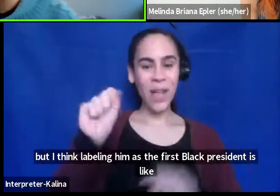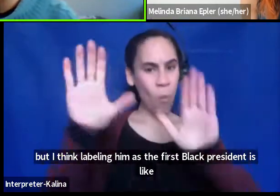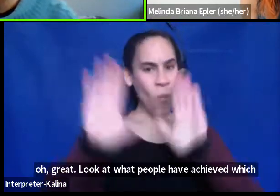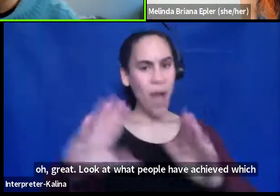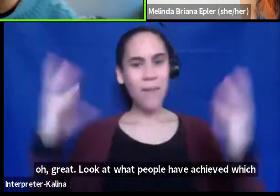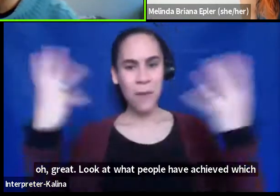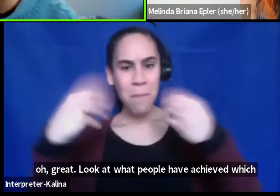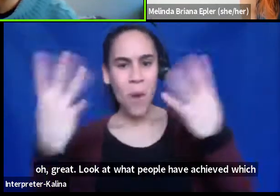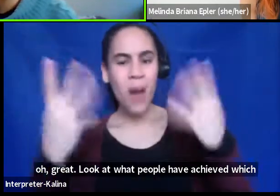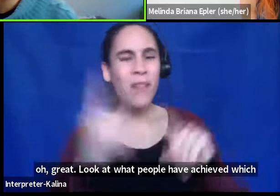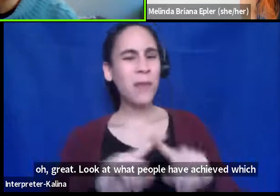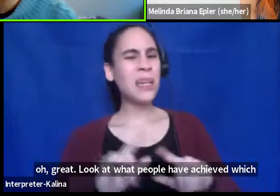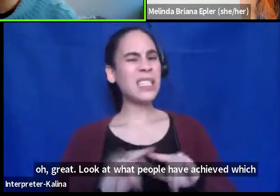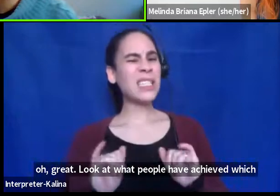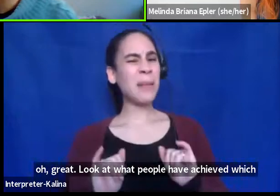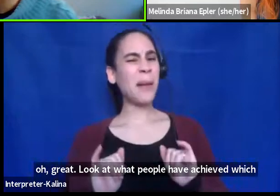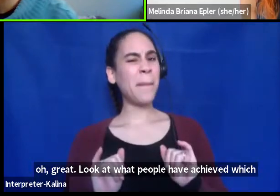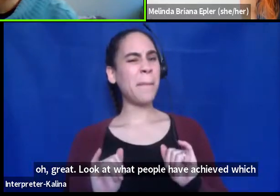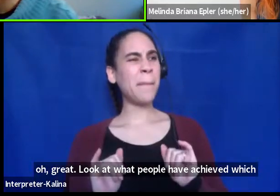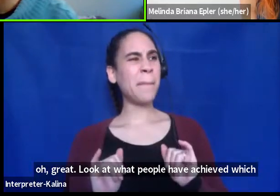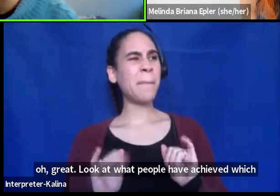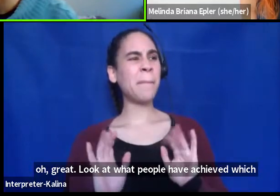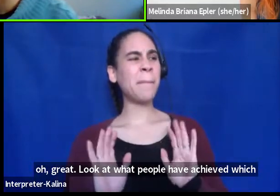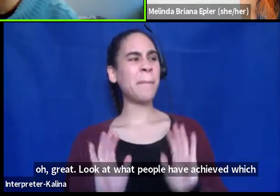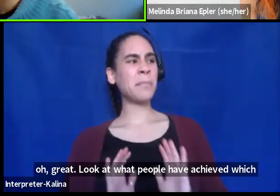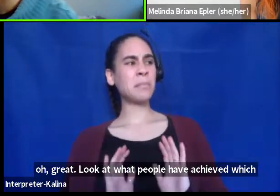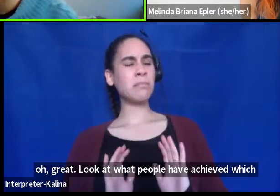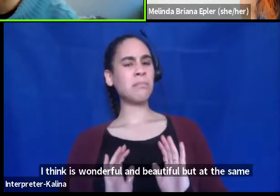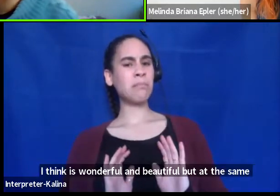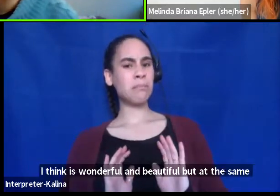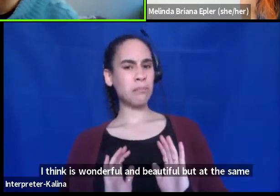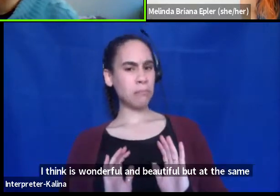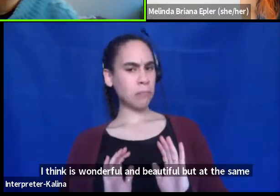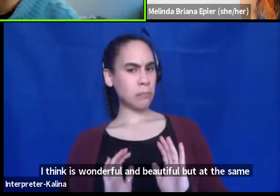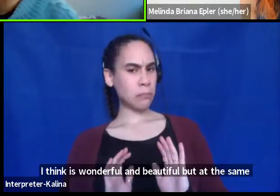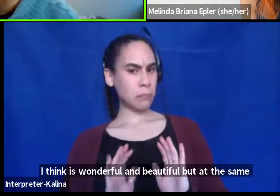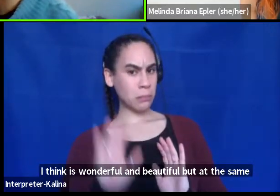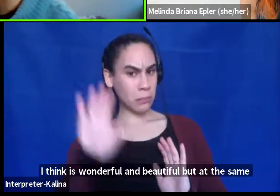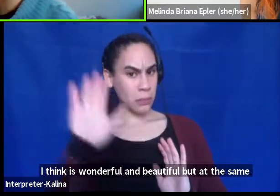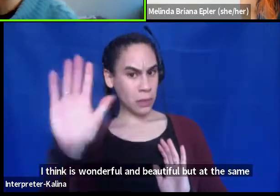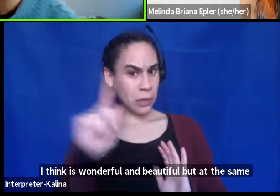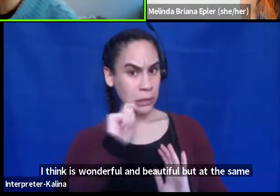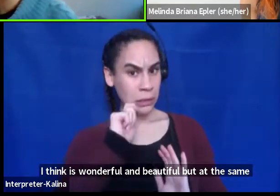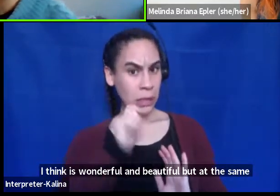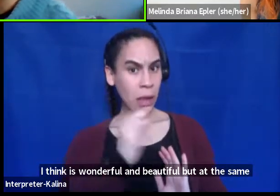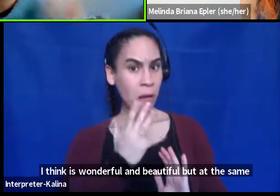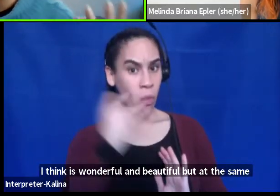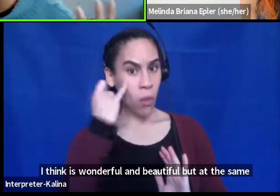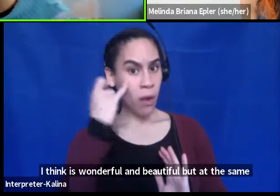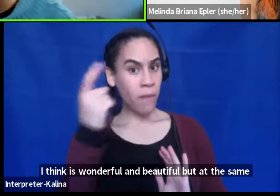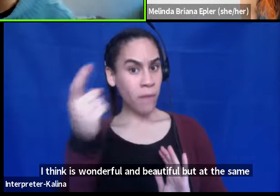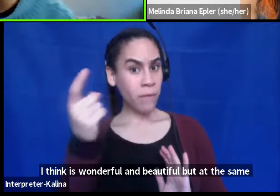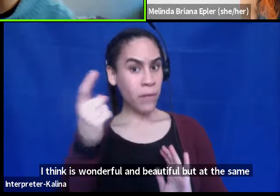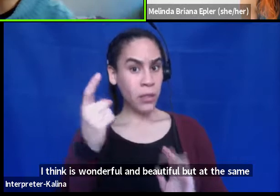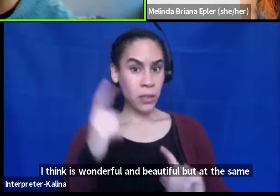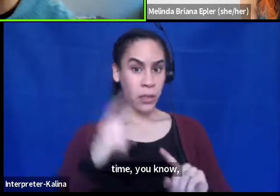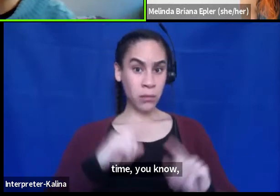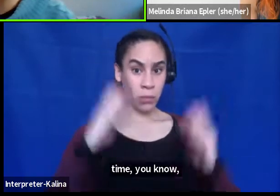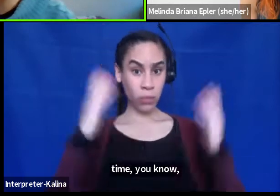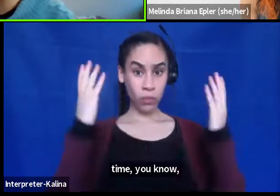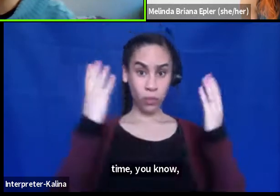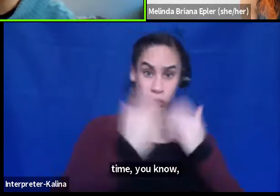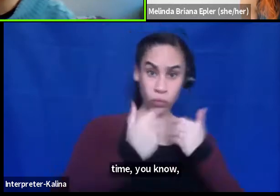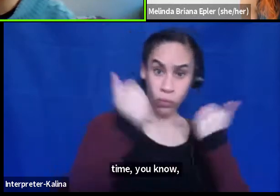But at the same time, like, I don't know if his skin color had been different, if he would have